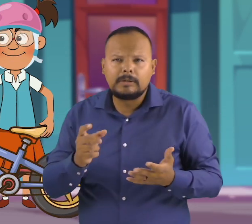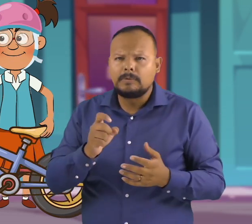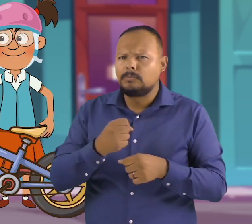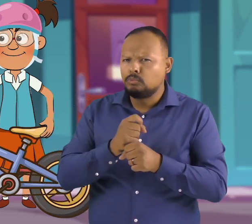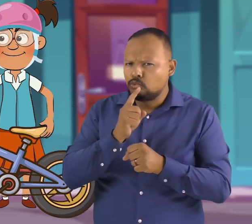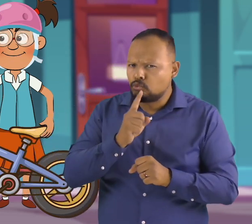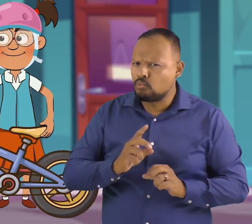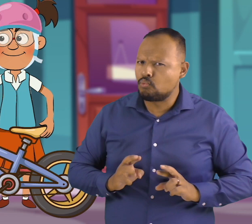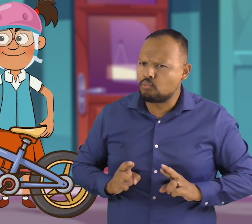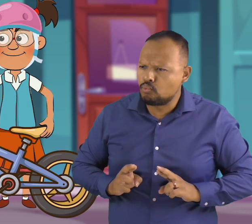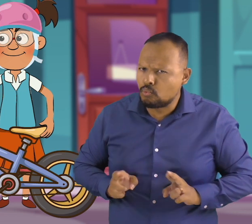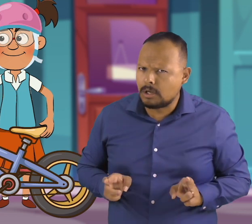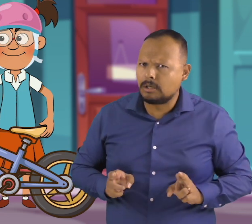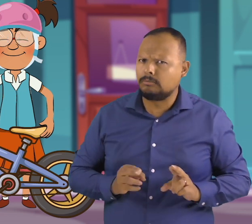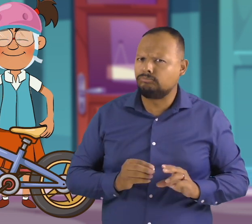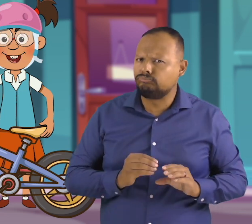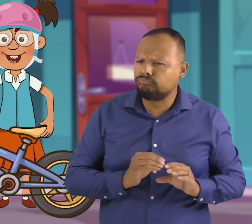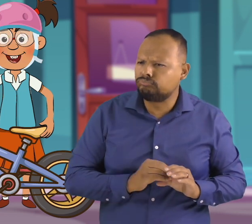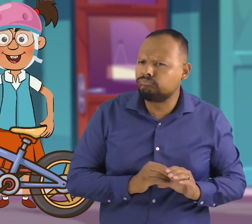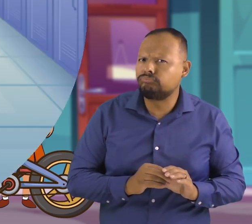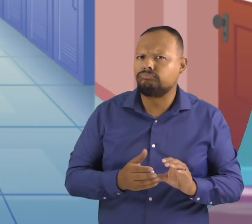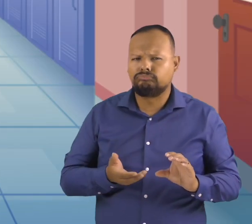unforeseen changes.